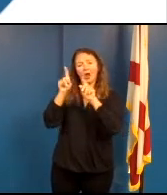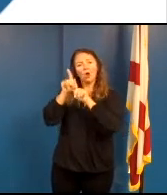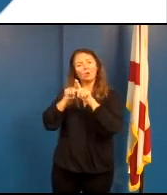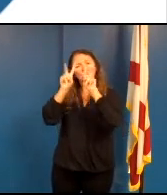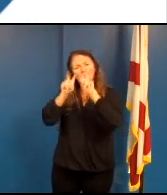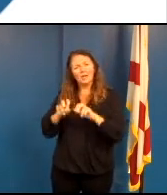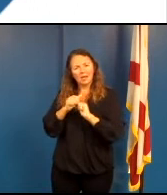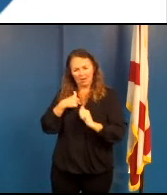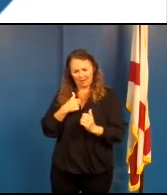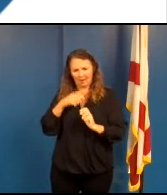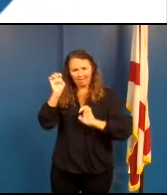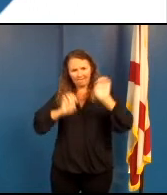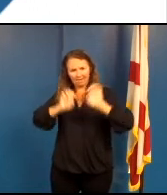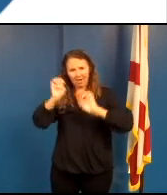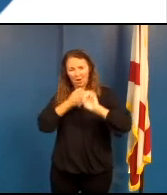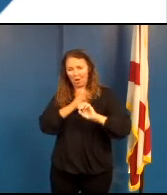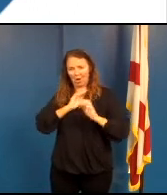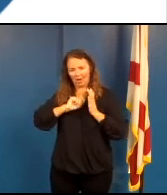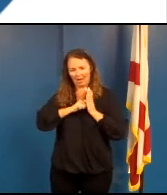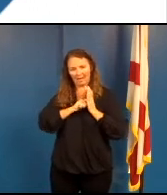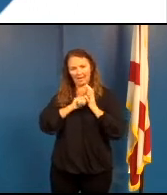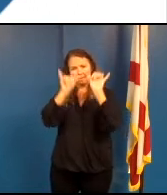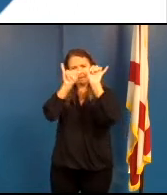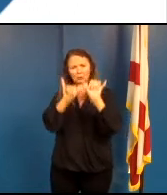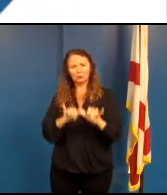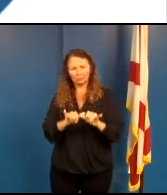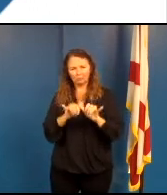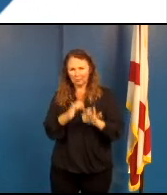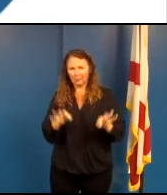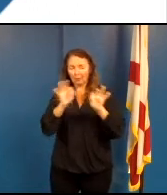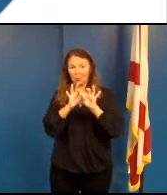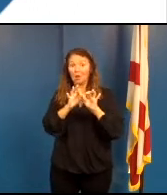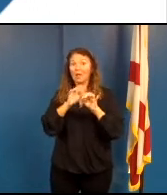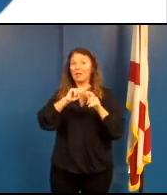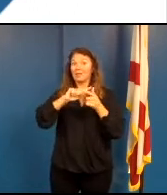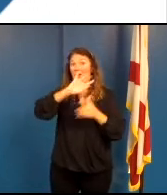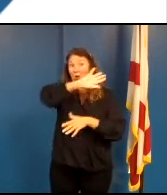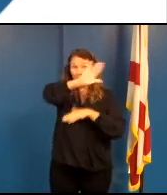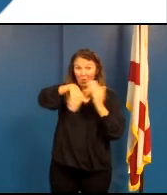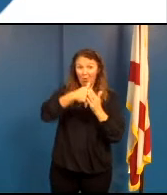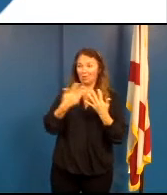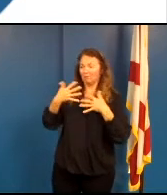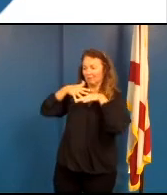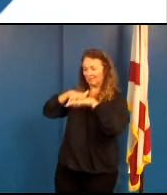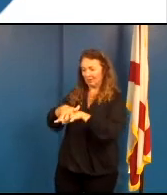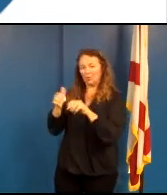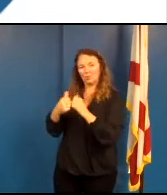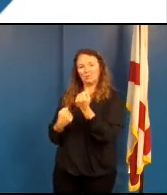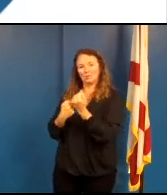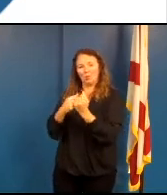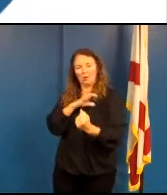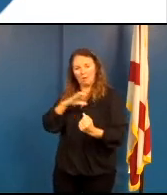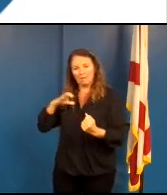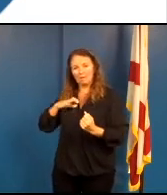we evaluate and developing those key performance metrics. And then aligning the supporting committees, fiscal